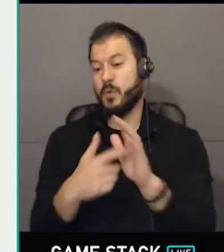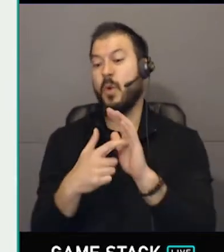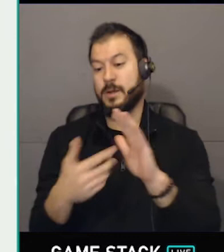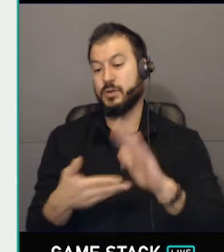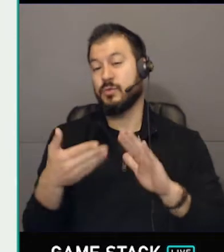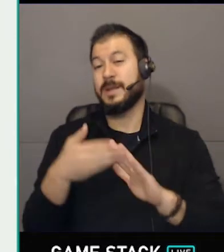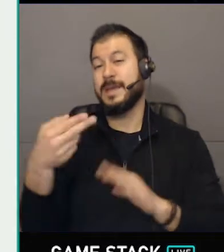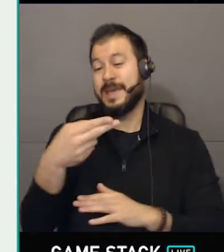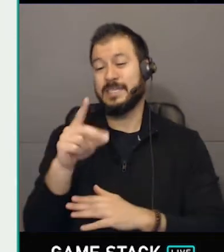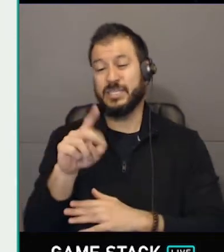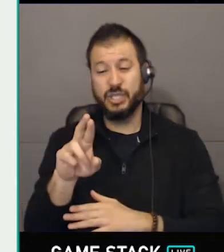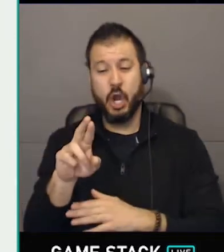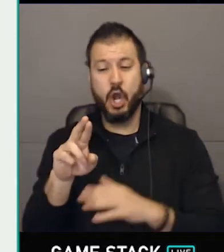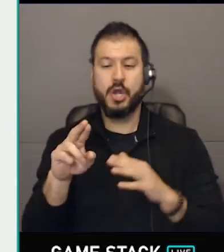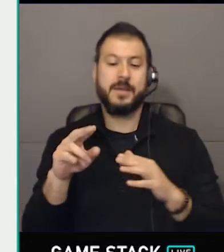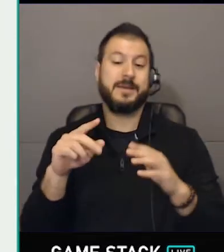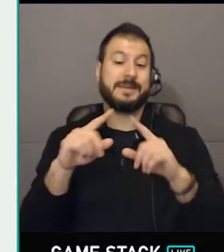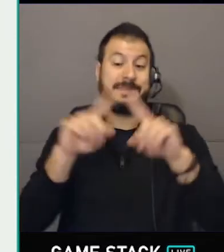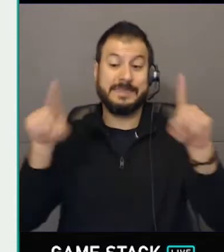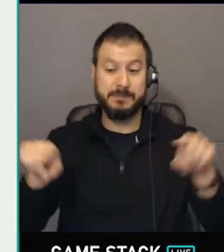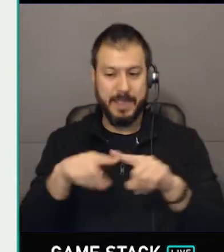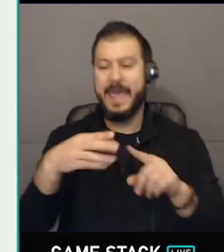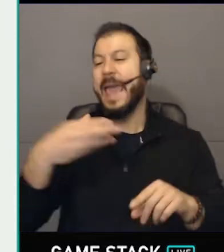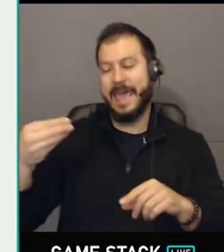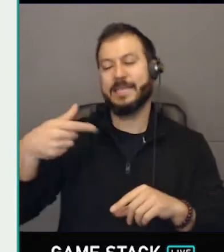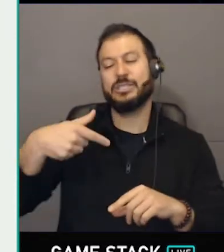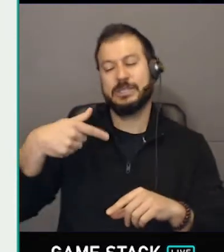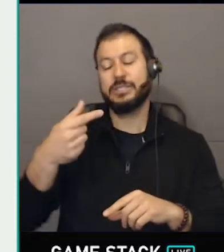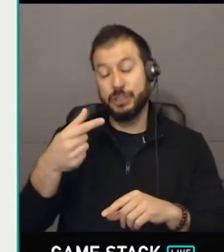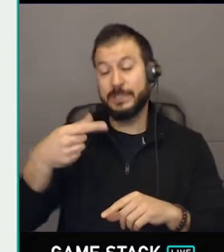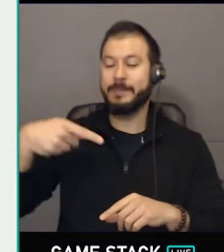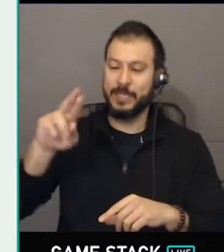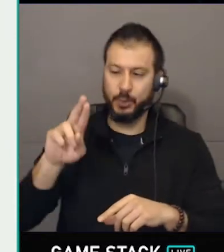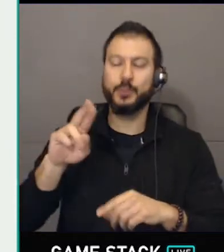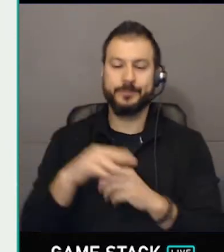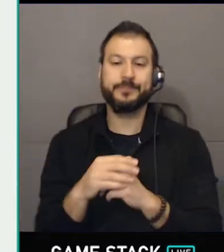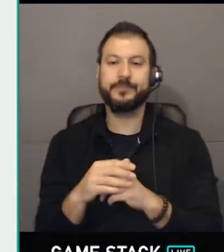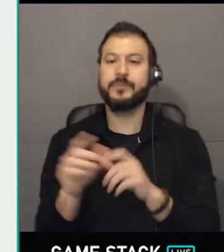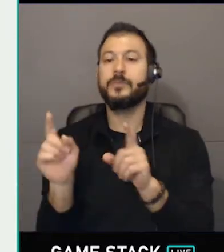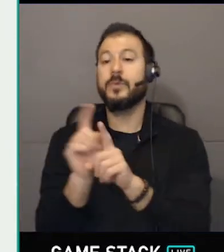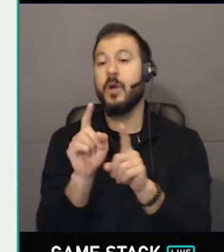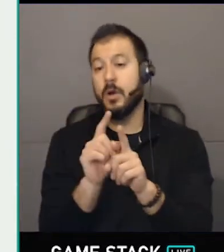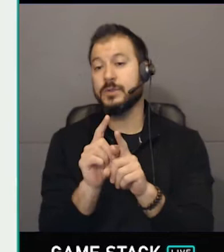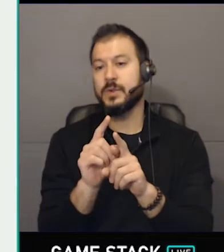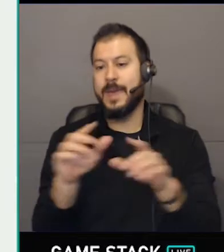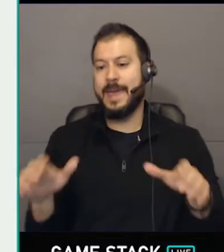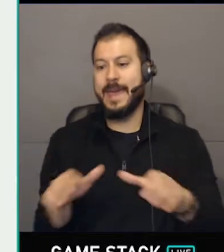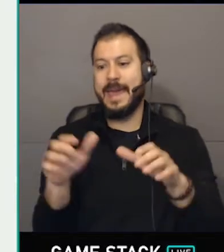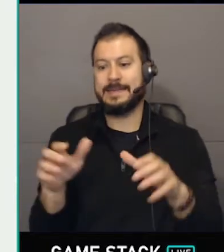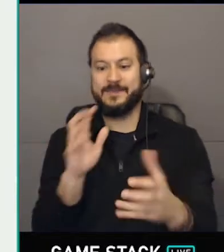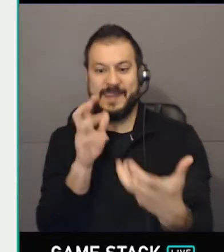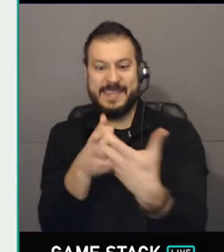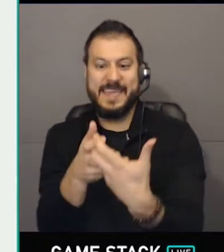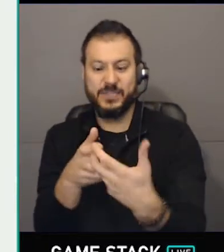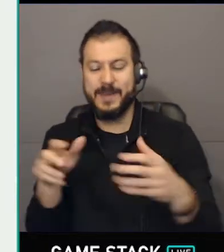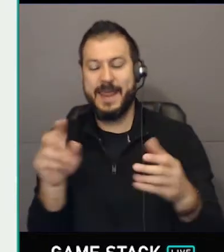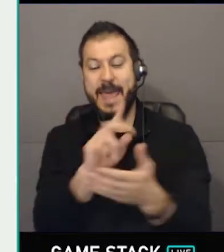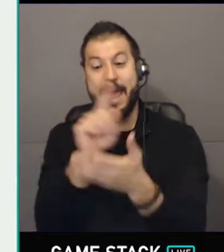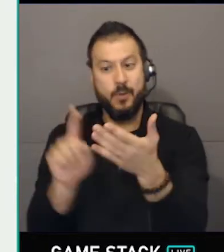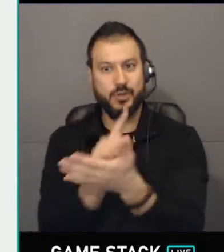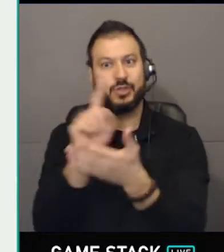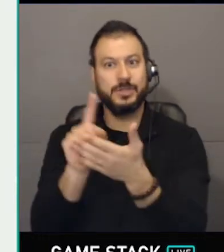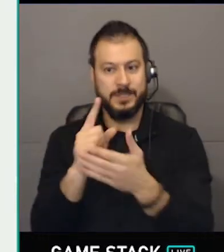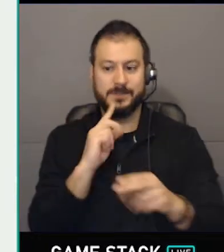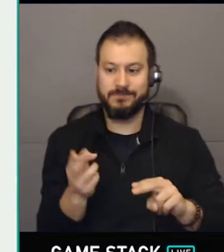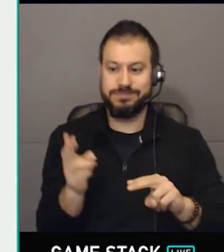HDR display and a GPU. Even more impressive is the number of active engagement hours. This has been going up by